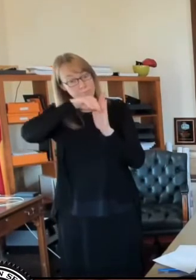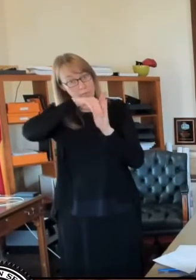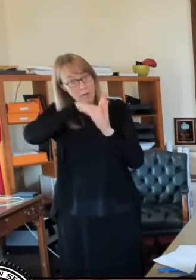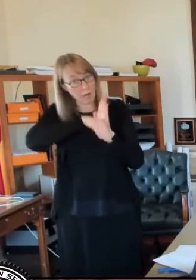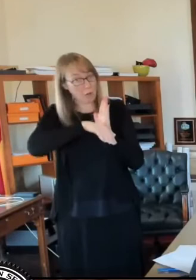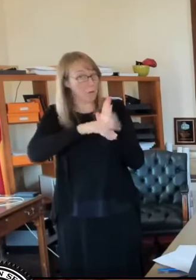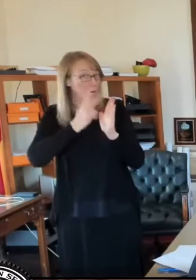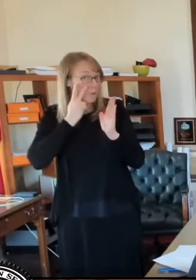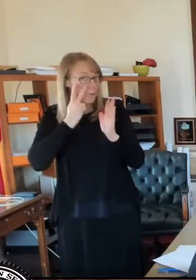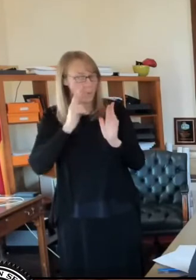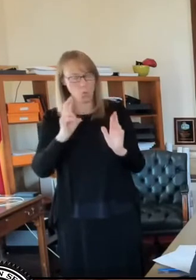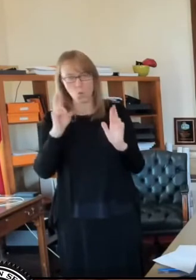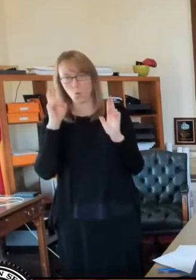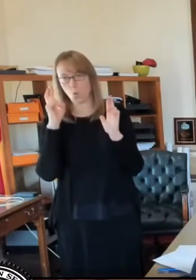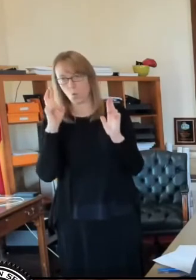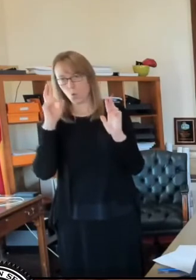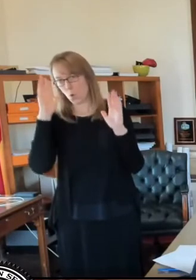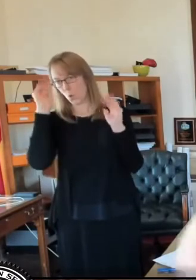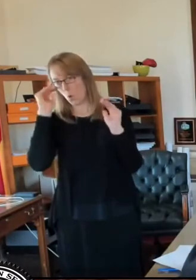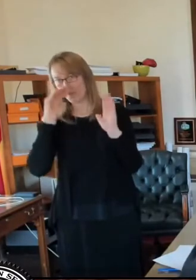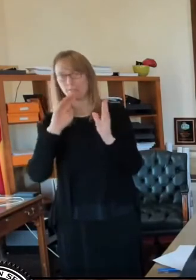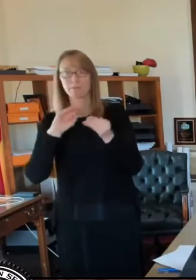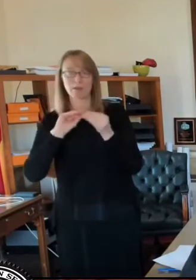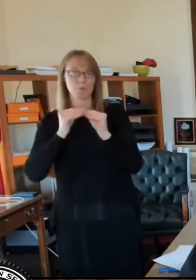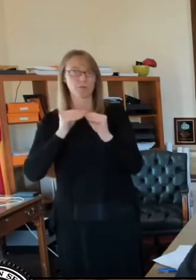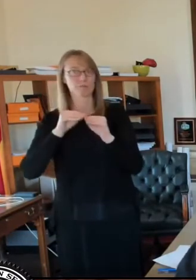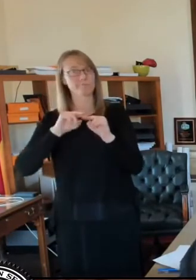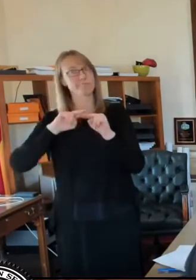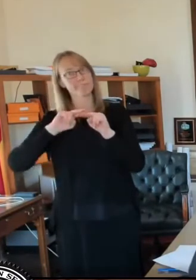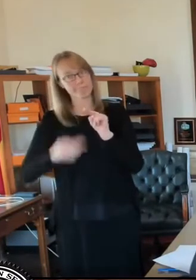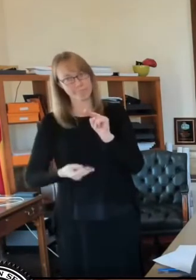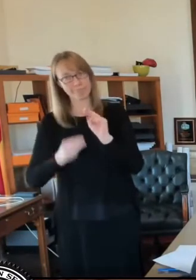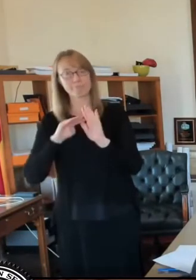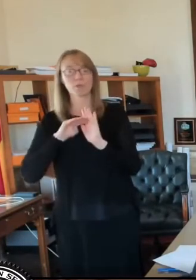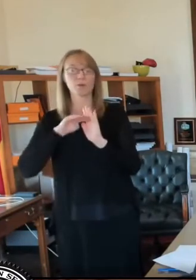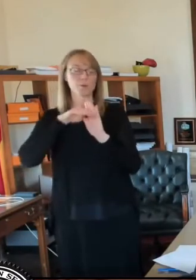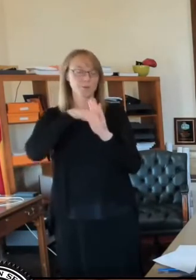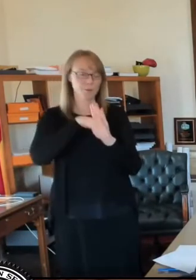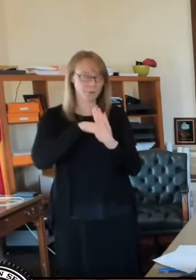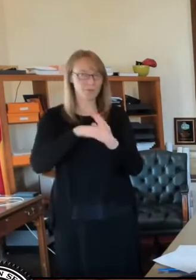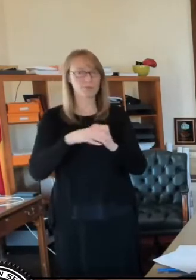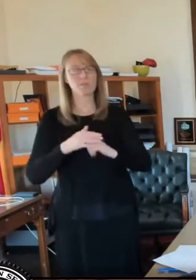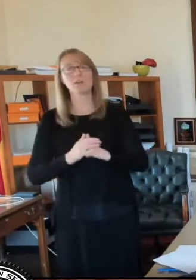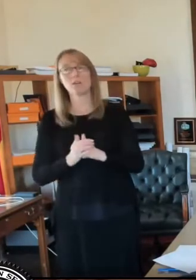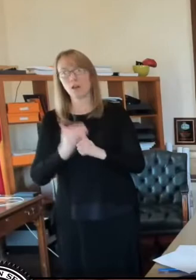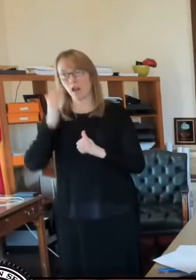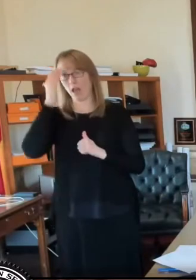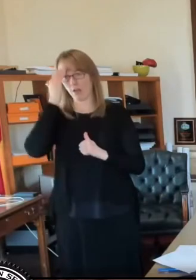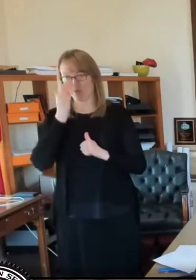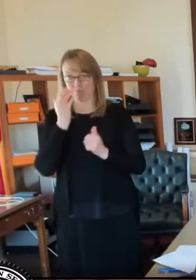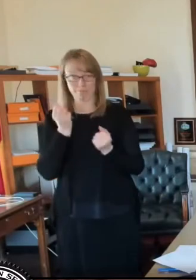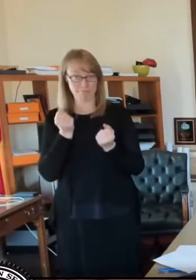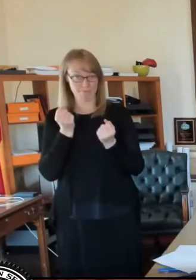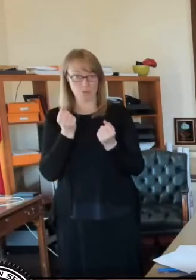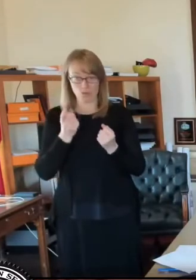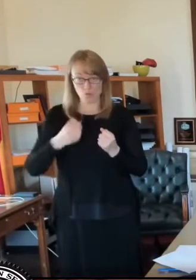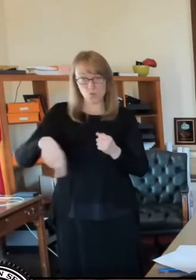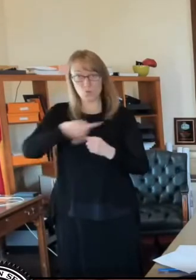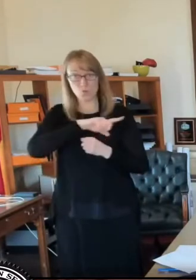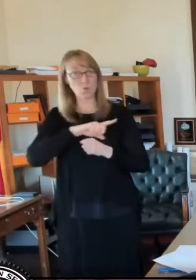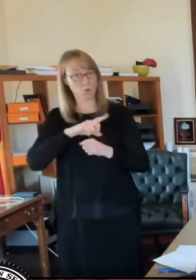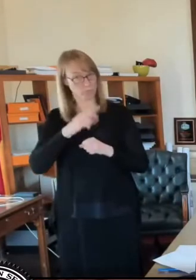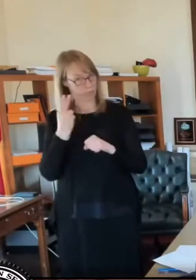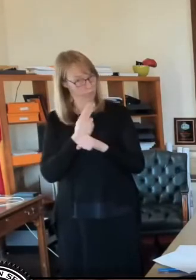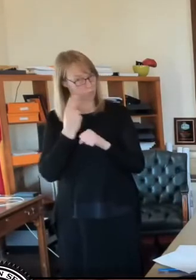downward trajectory. I know that all of you have been wearing your mask, keeping your